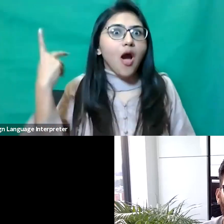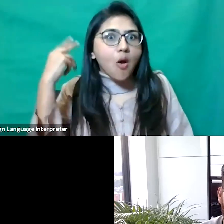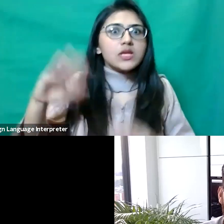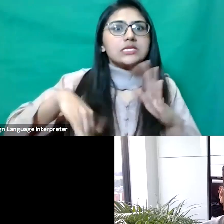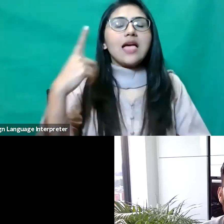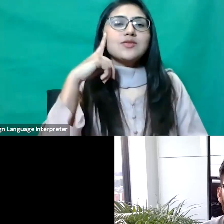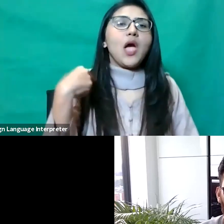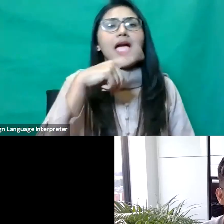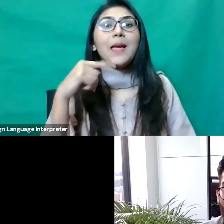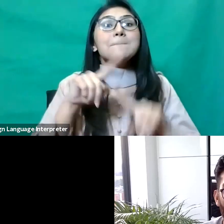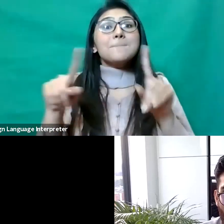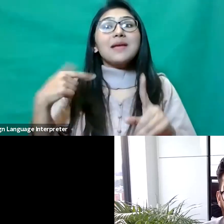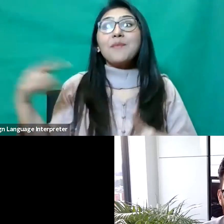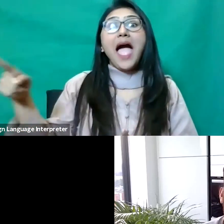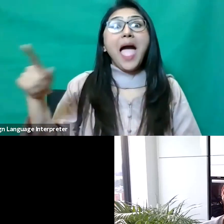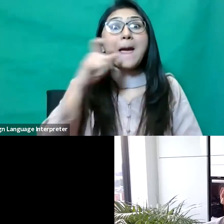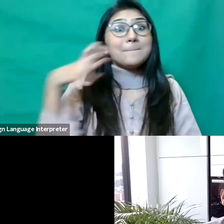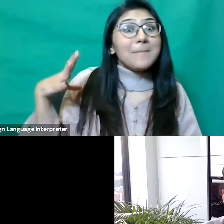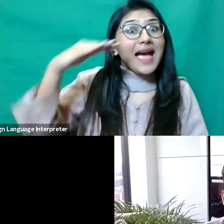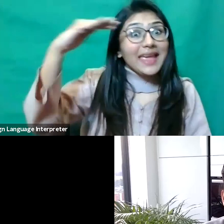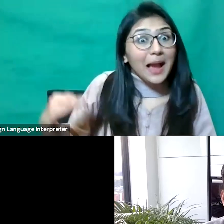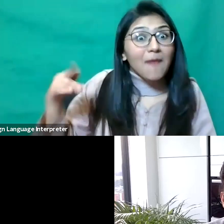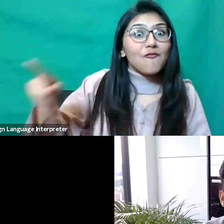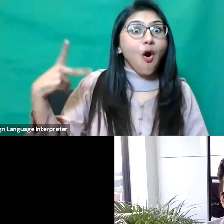brother, he obviously had the experiences, so